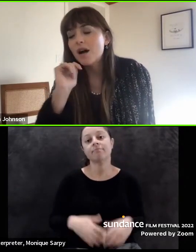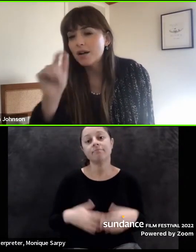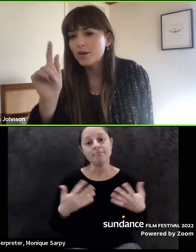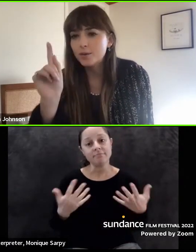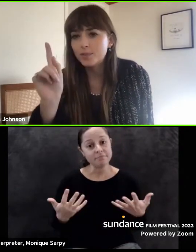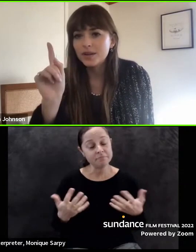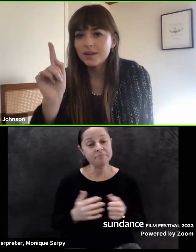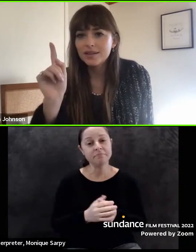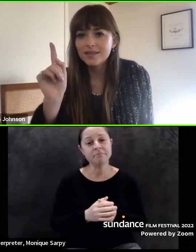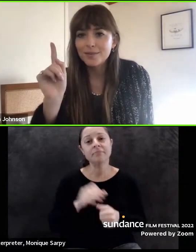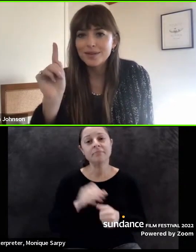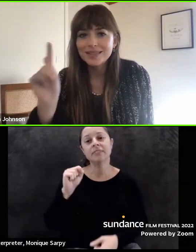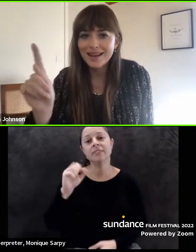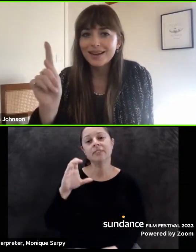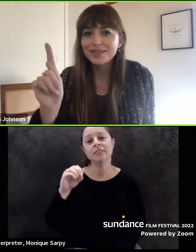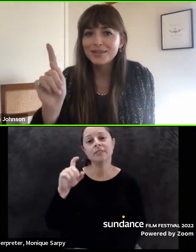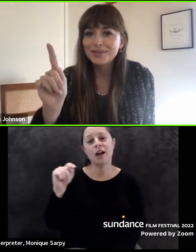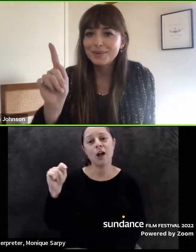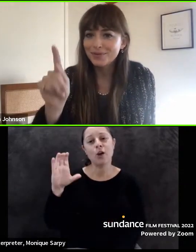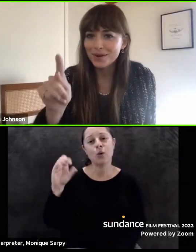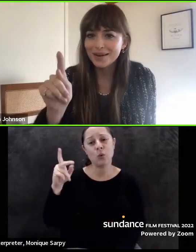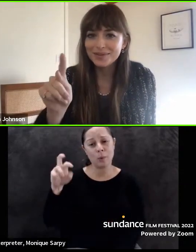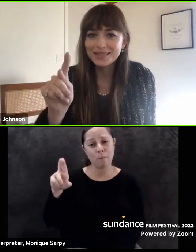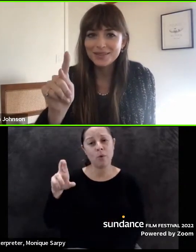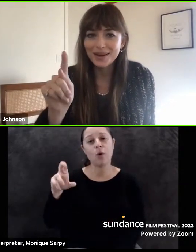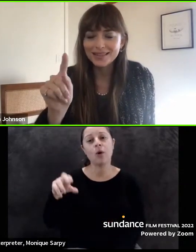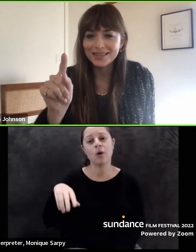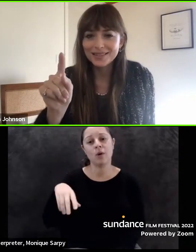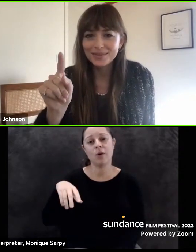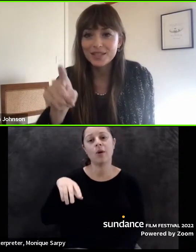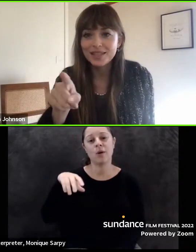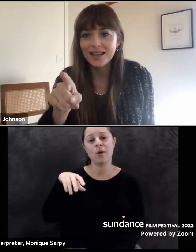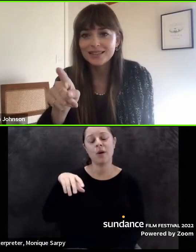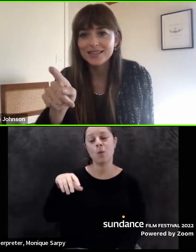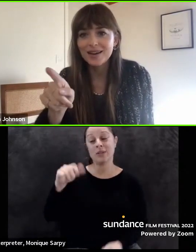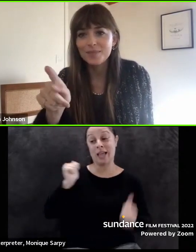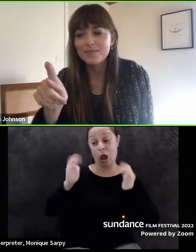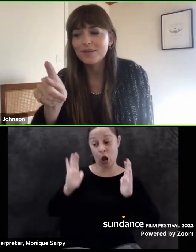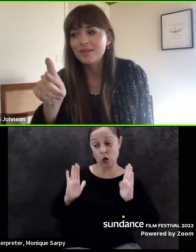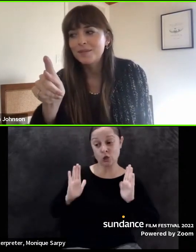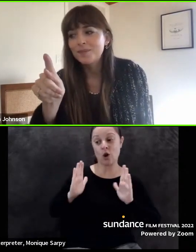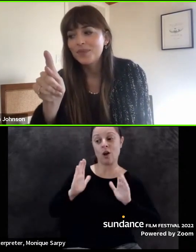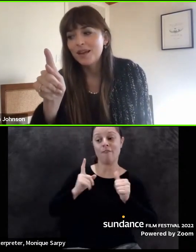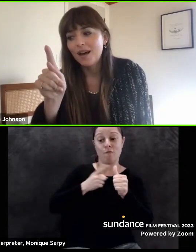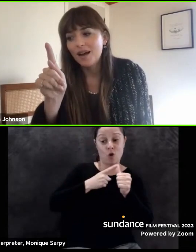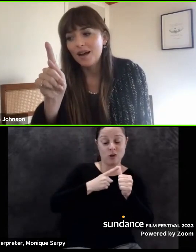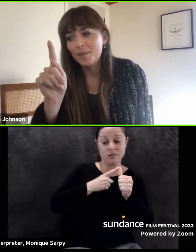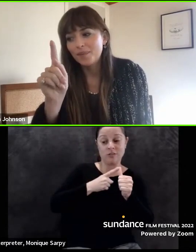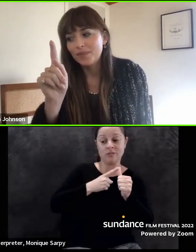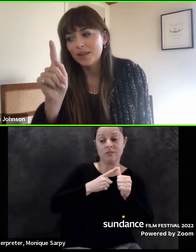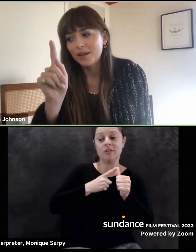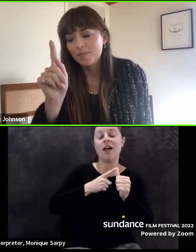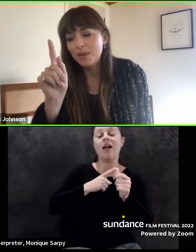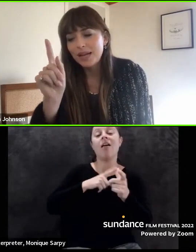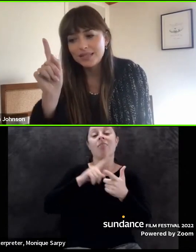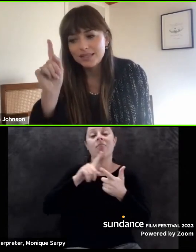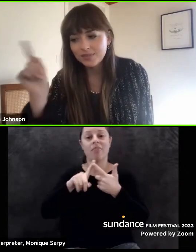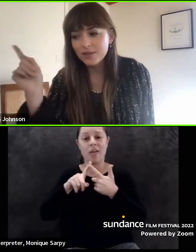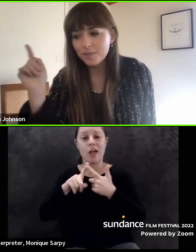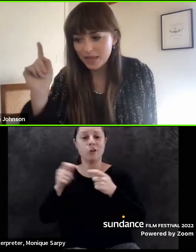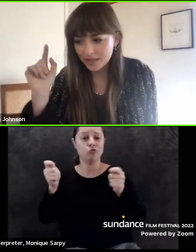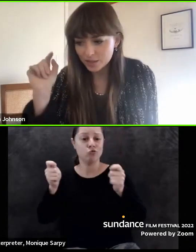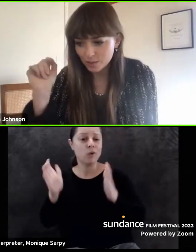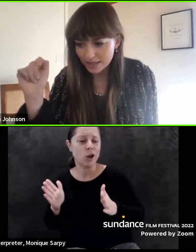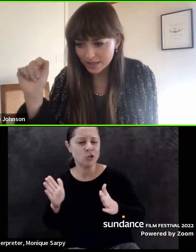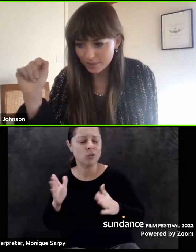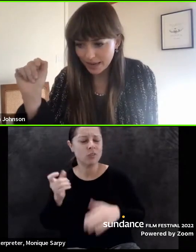Well, Scott Cooper was an actor before he was a director, which he likes to tell people. But it's